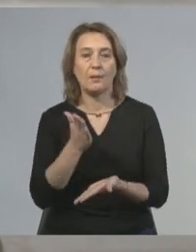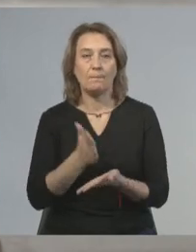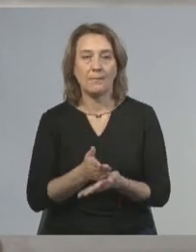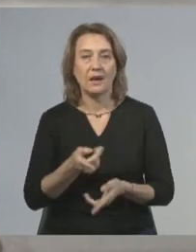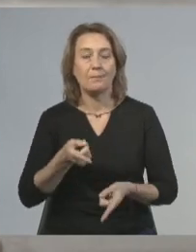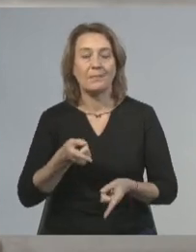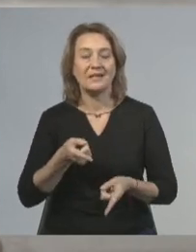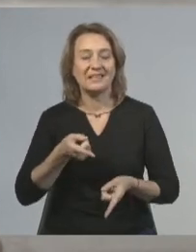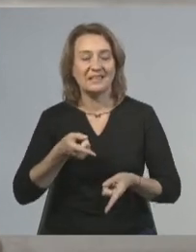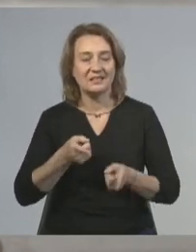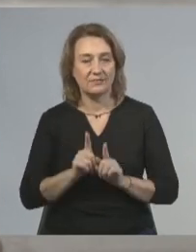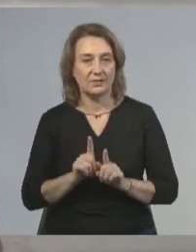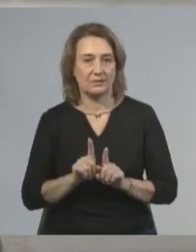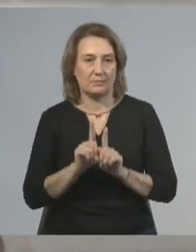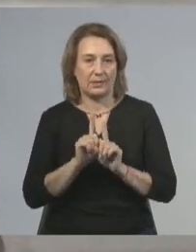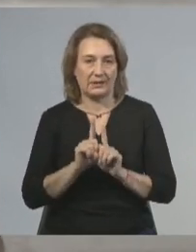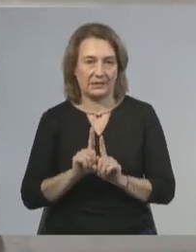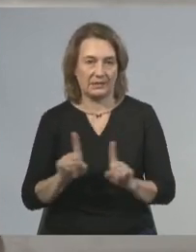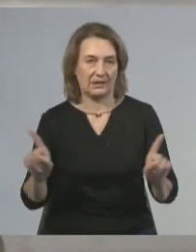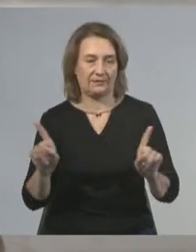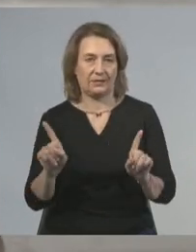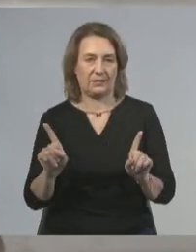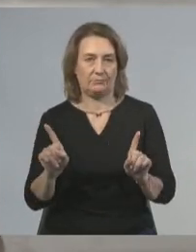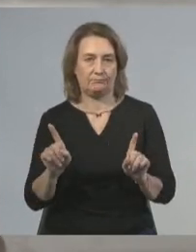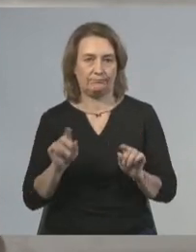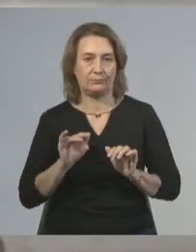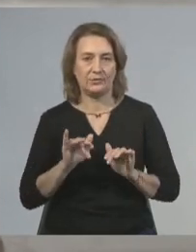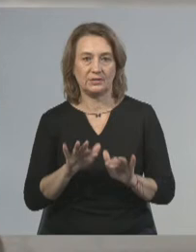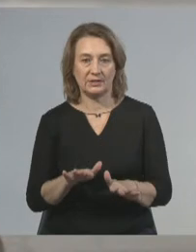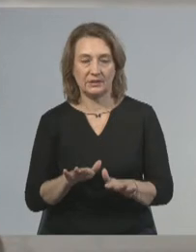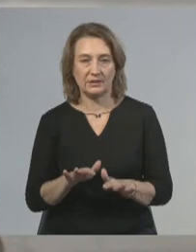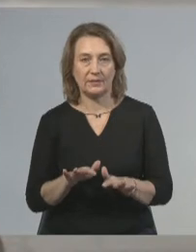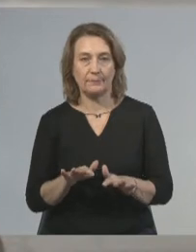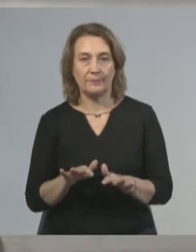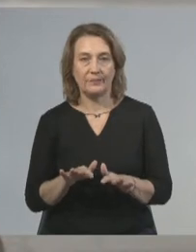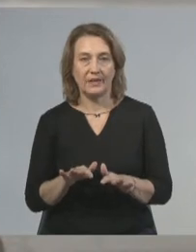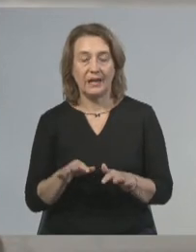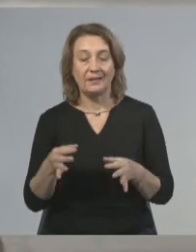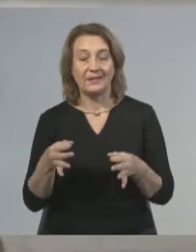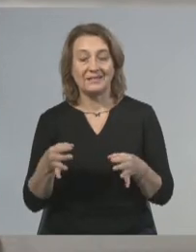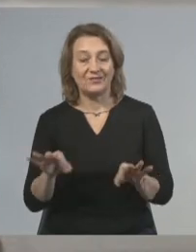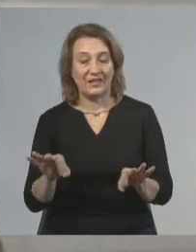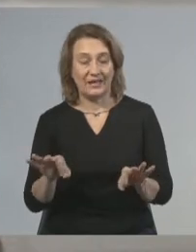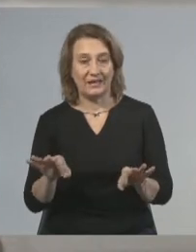global context it's quite a strange precedent